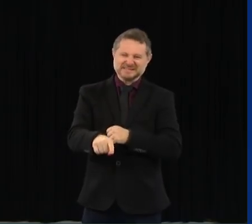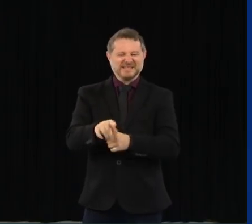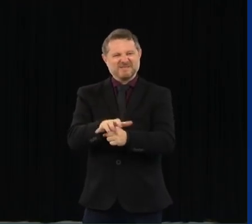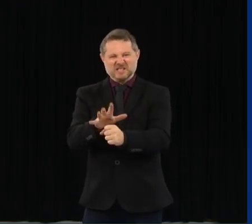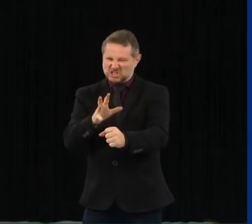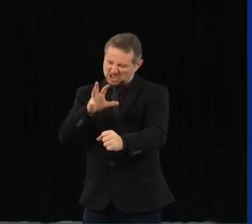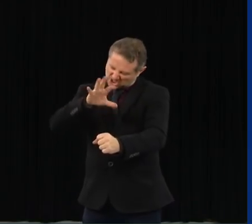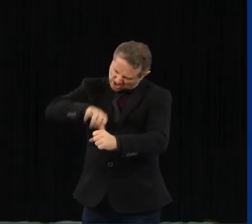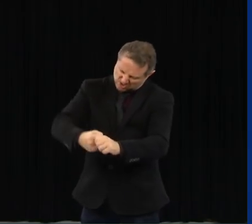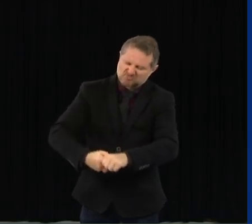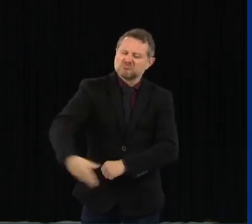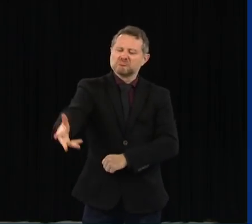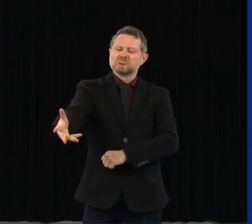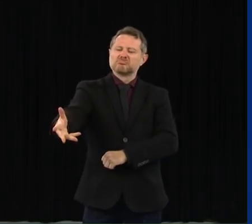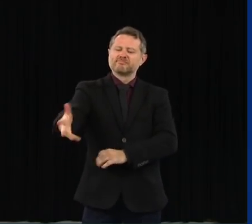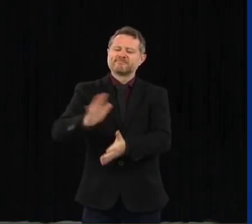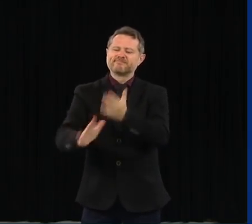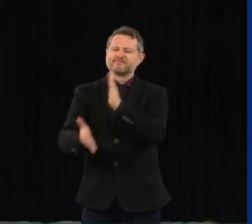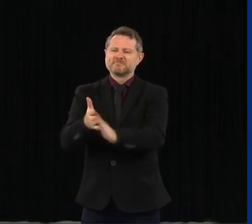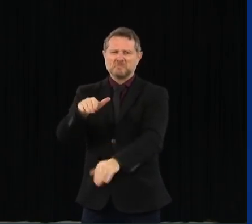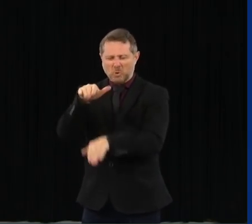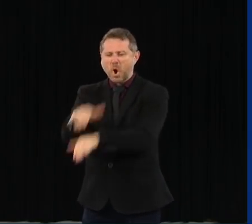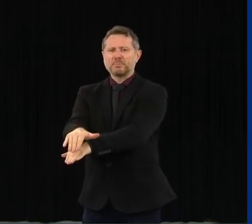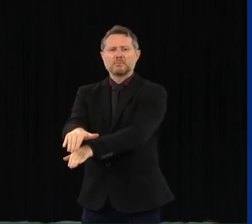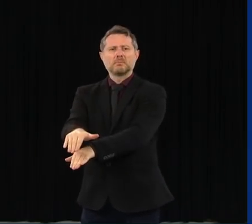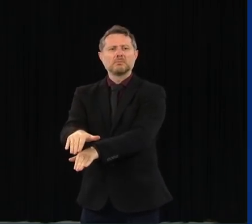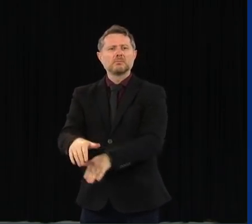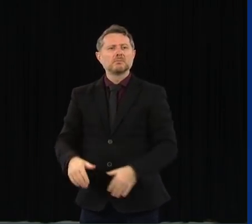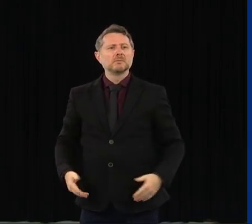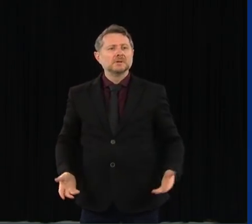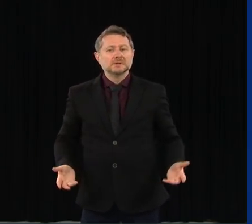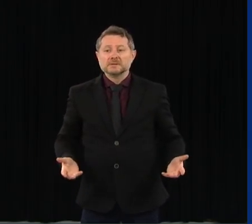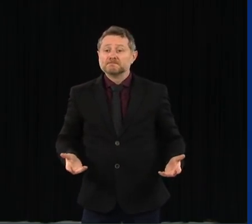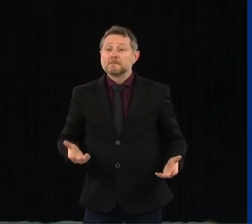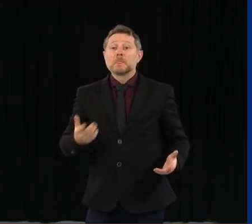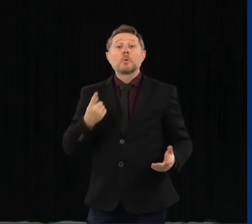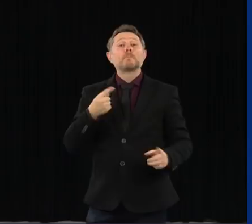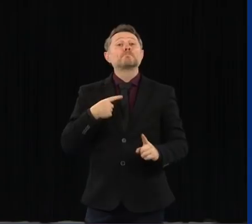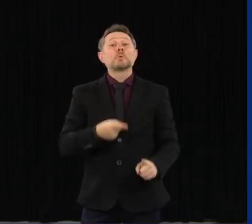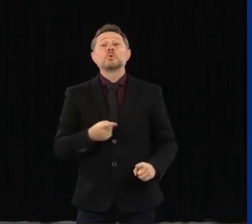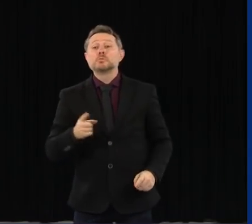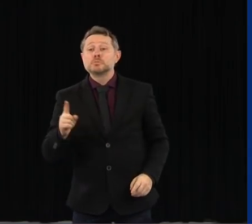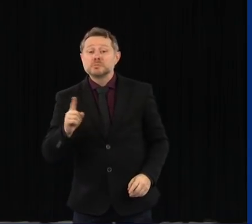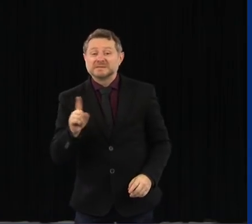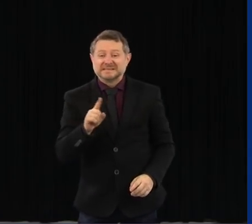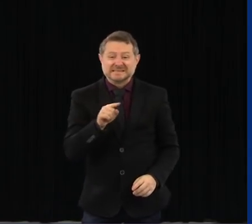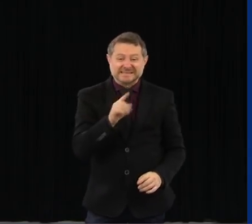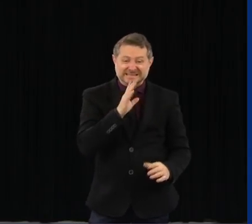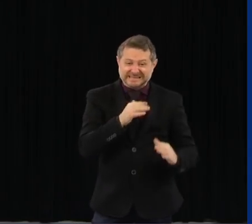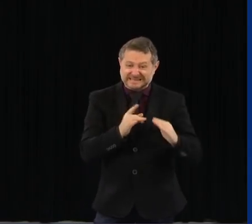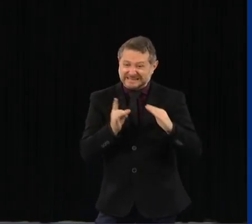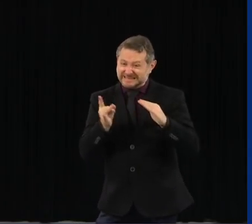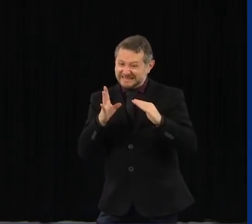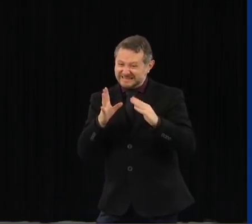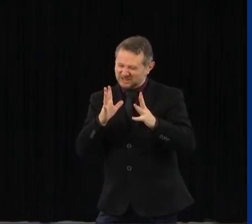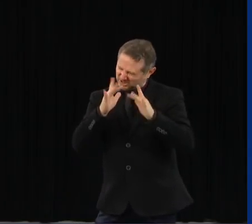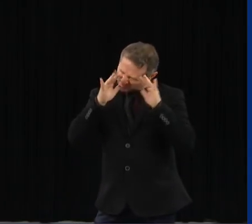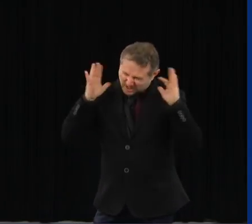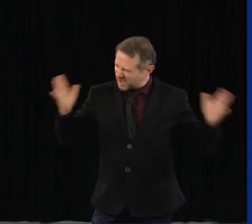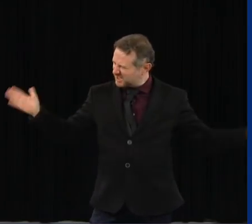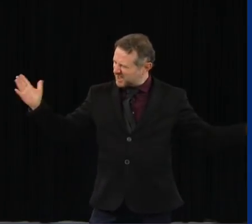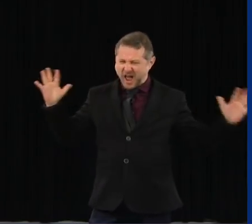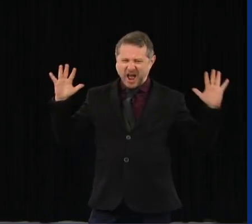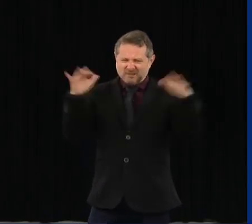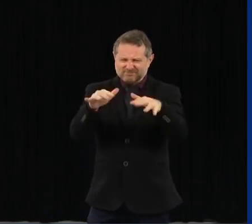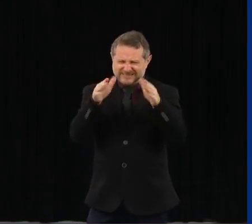the country. We just deploy in front of the virus as it works its